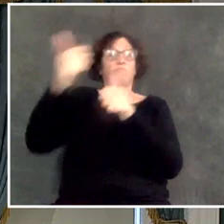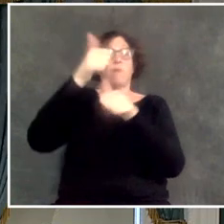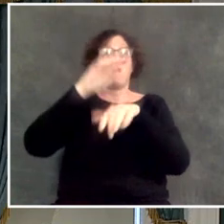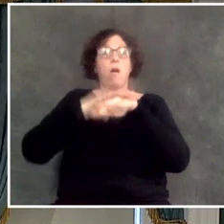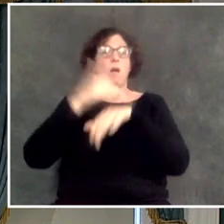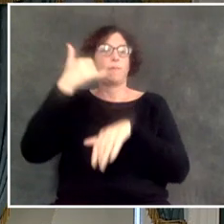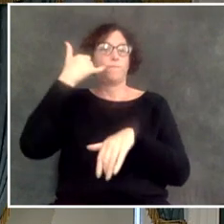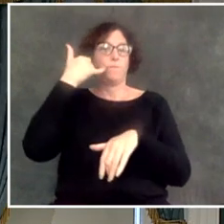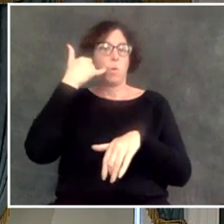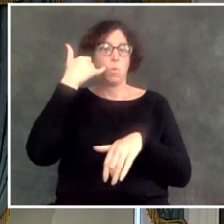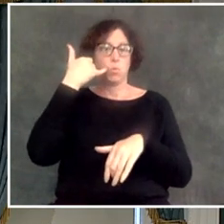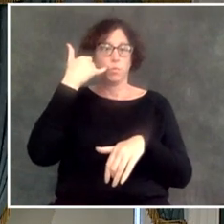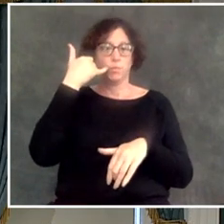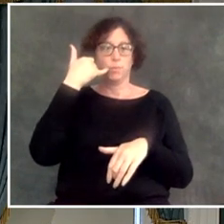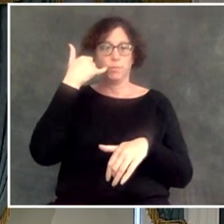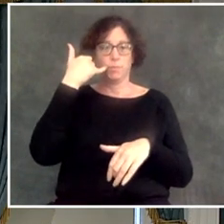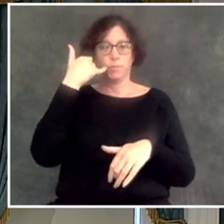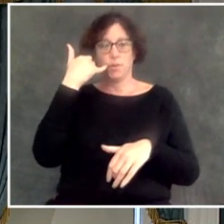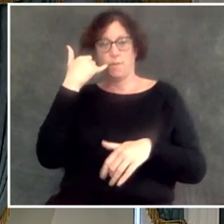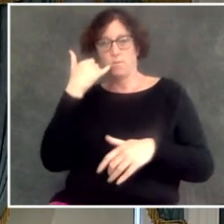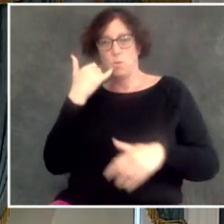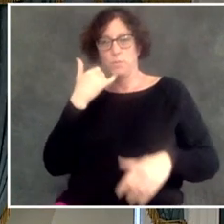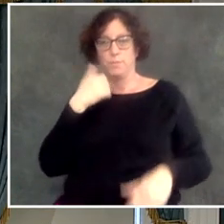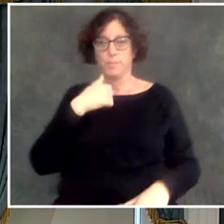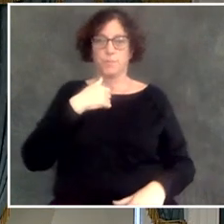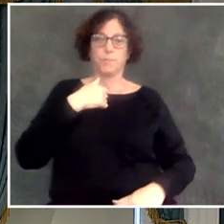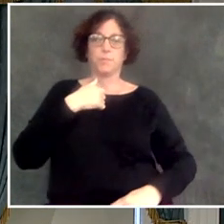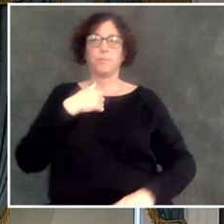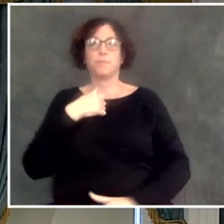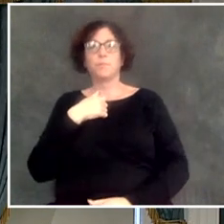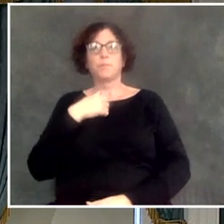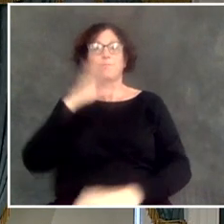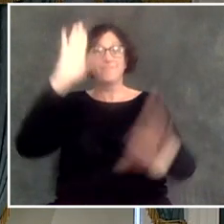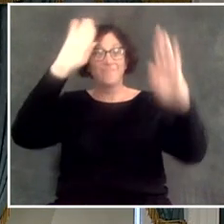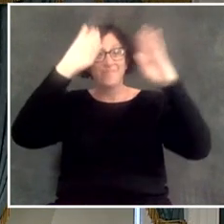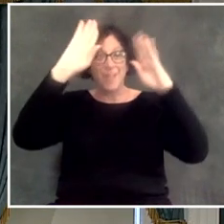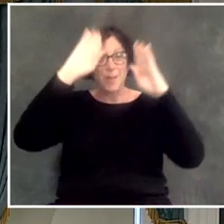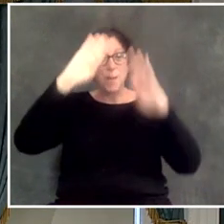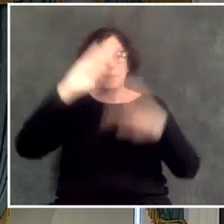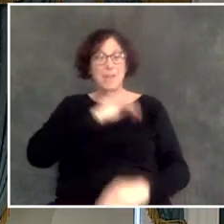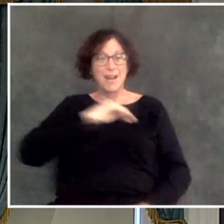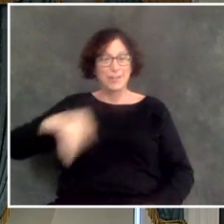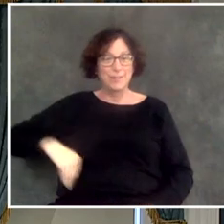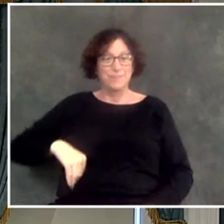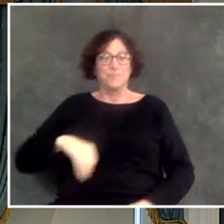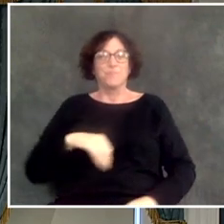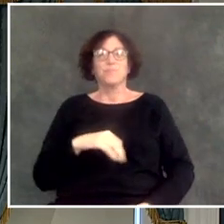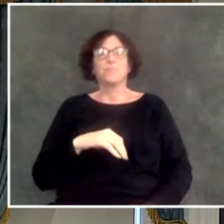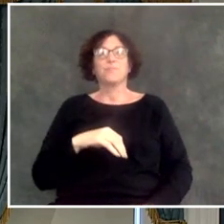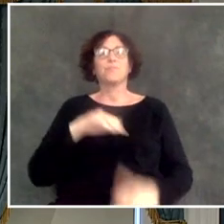Hi, Mr. Mayor. How are you? Can you hear me? Yeah, Josh. How you doing? I'm well. How are you doing? Good, man.